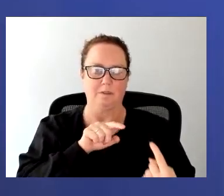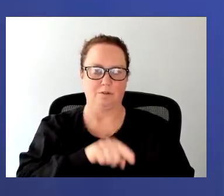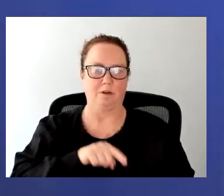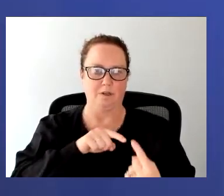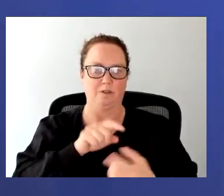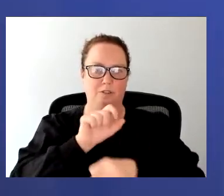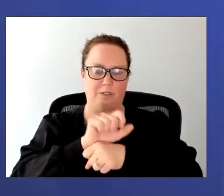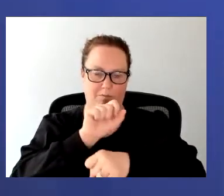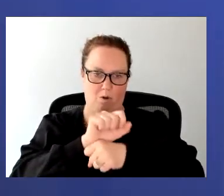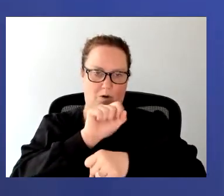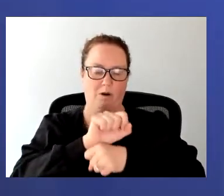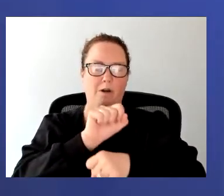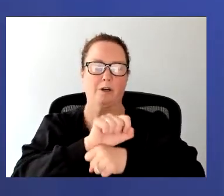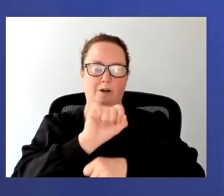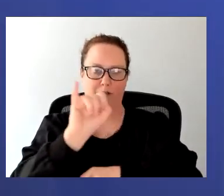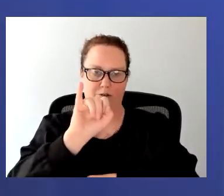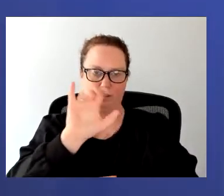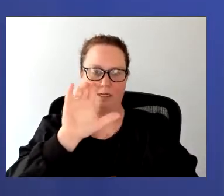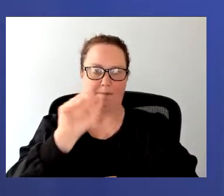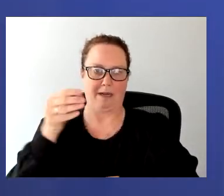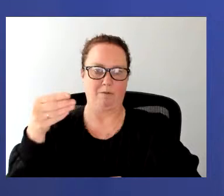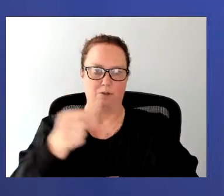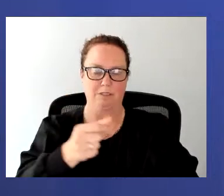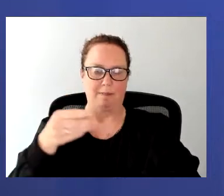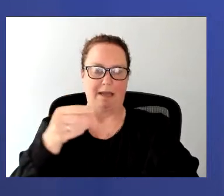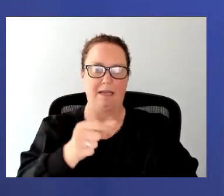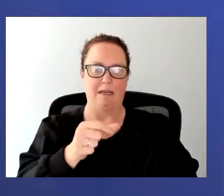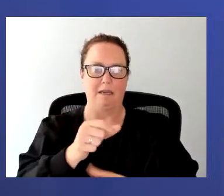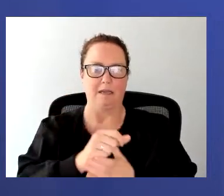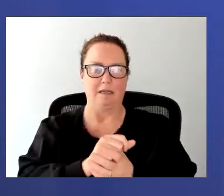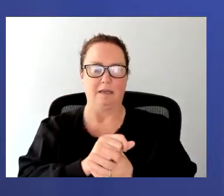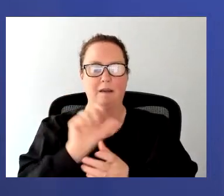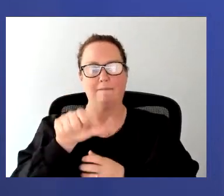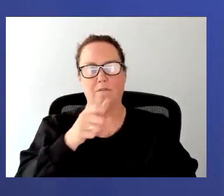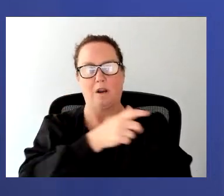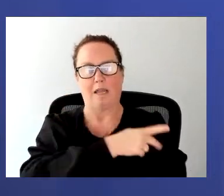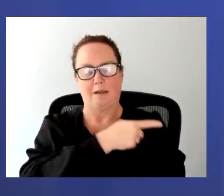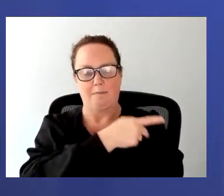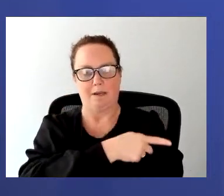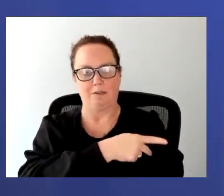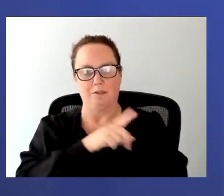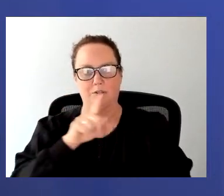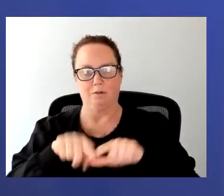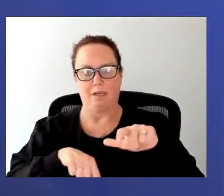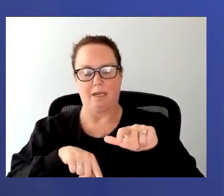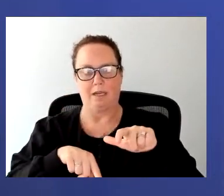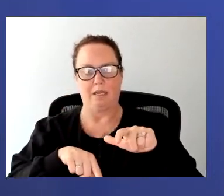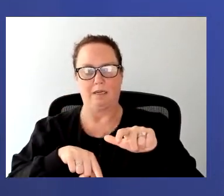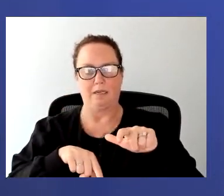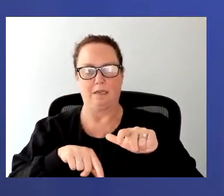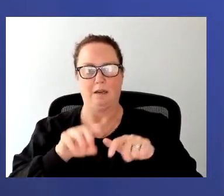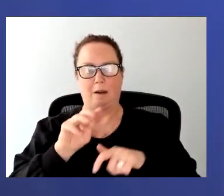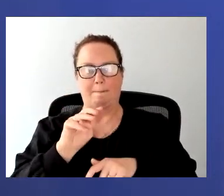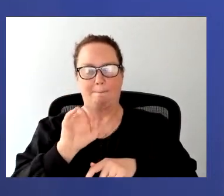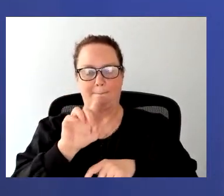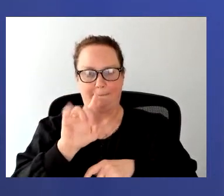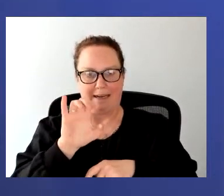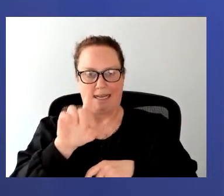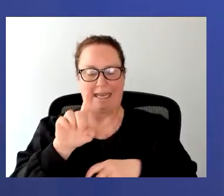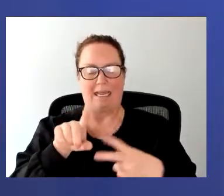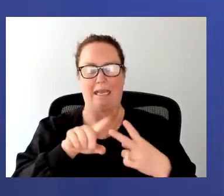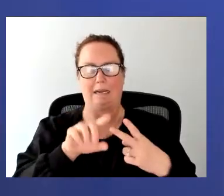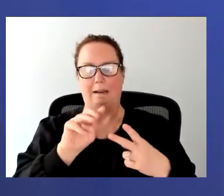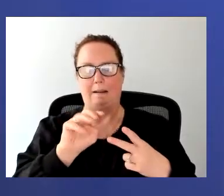employer-sponsored insurance which is paying for this. For our other patients who are not able to work and who are on Medicaid or Medicare, we